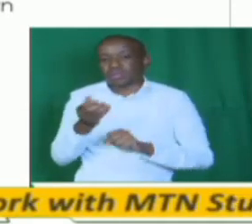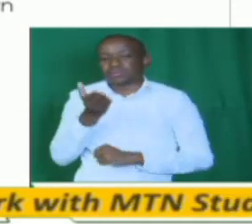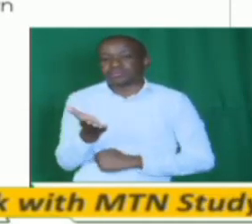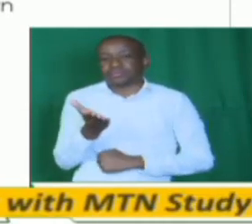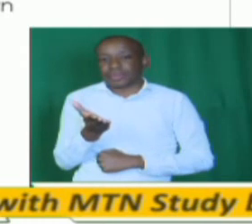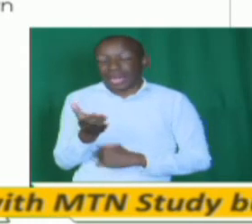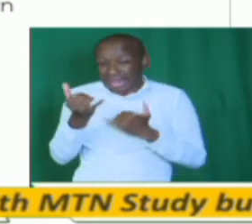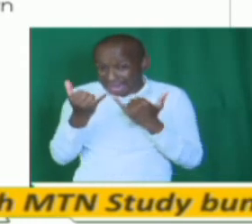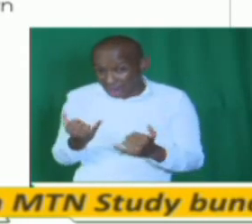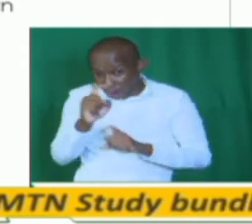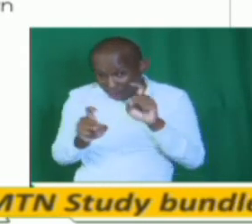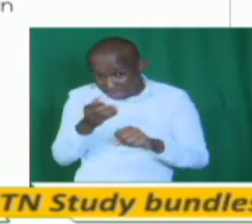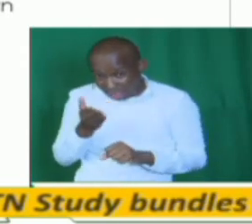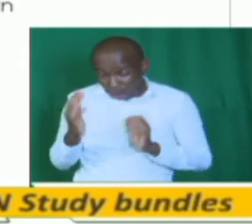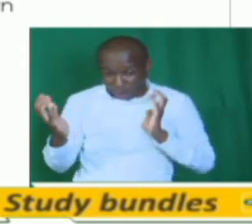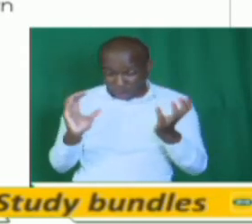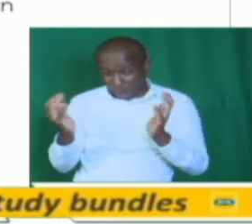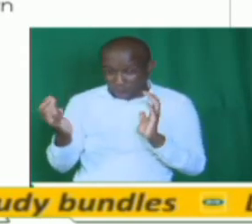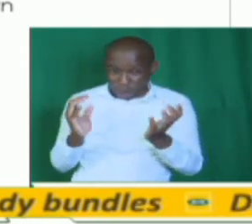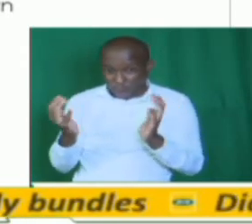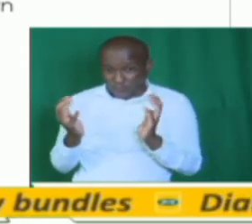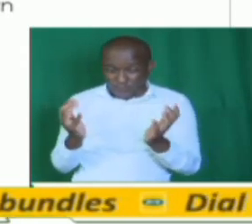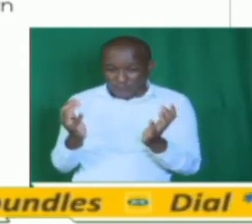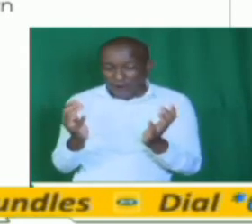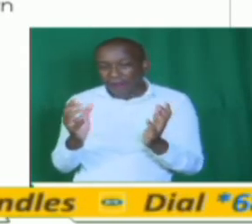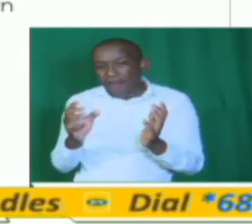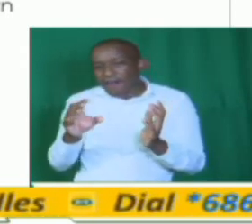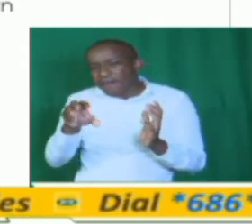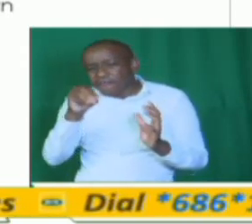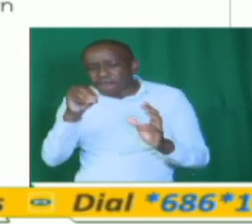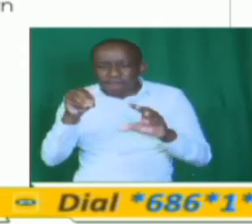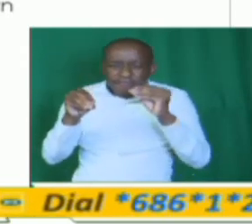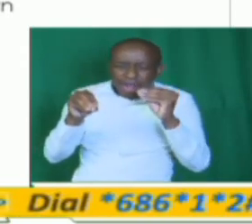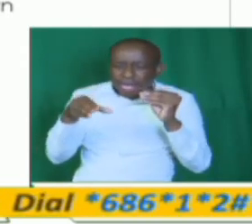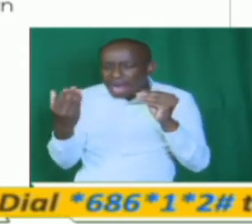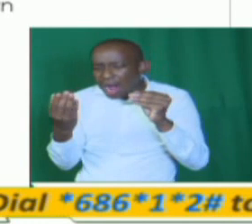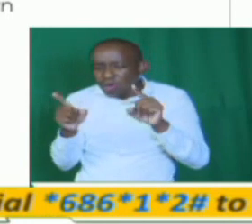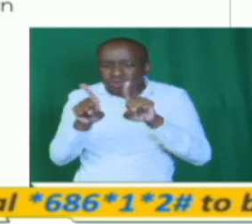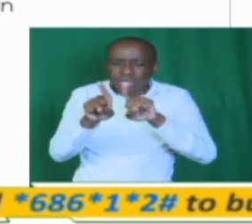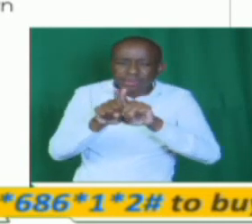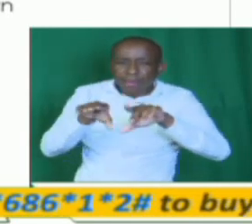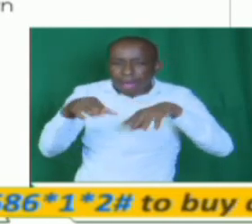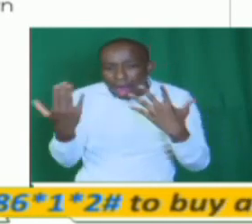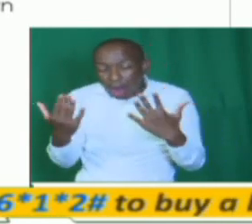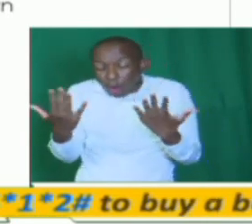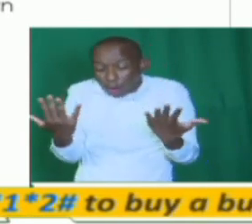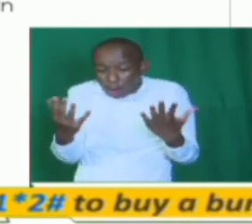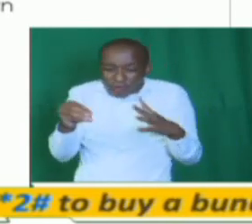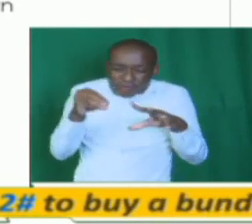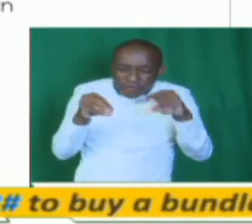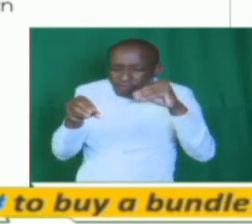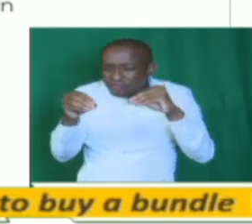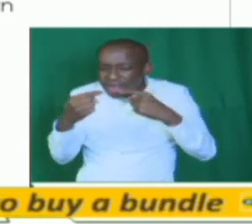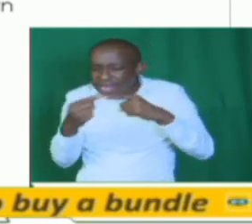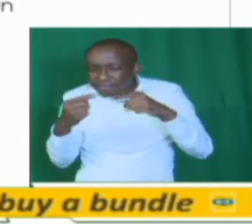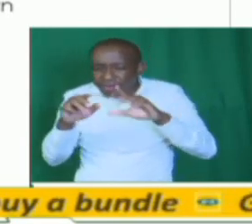they demand that you find the similarities and or differences, whichever the case